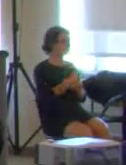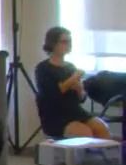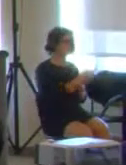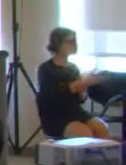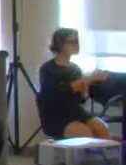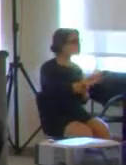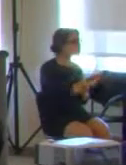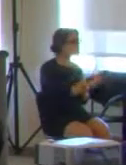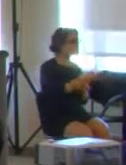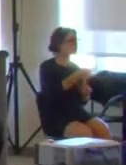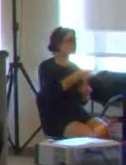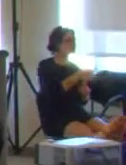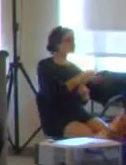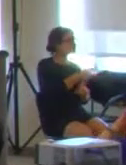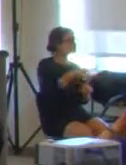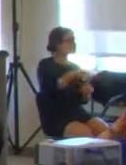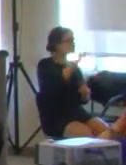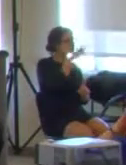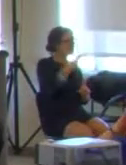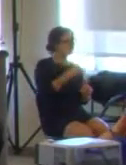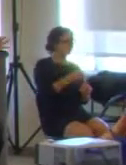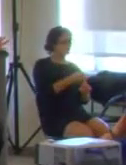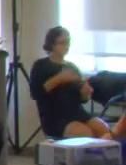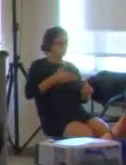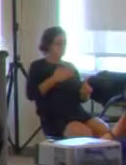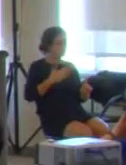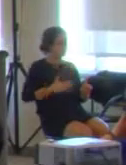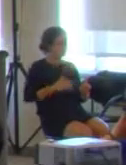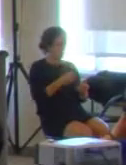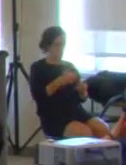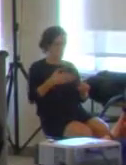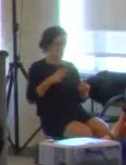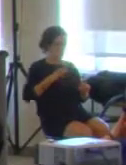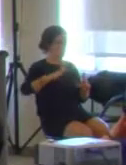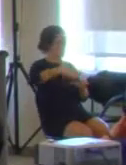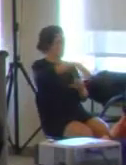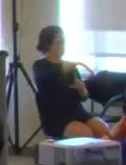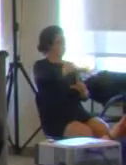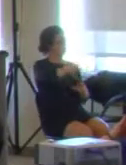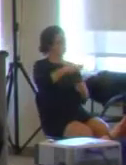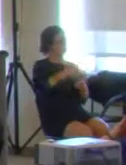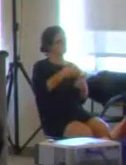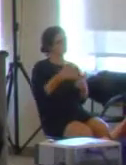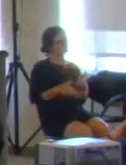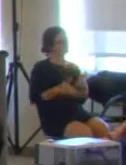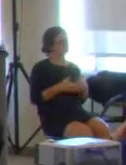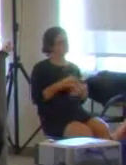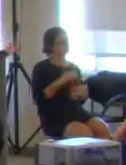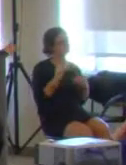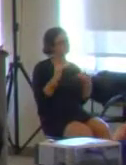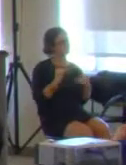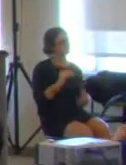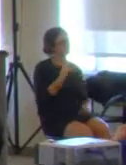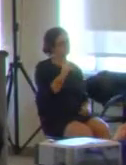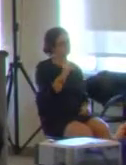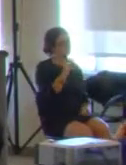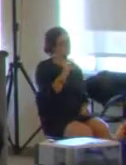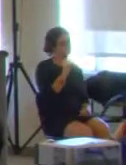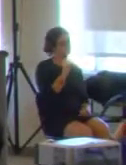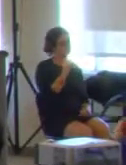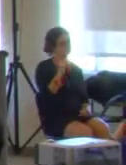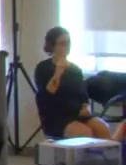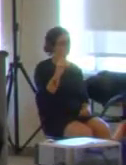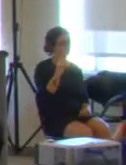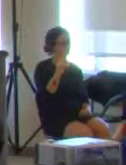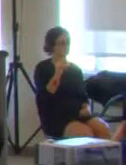all different aspects. Nonlinear means that there is no linear continuum of